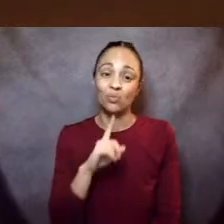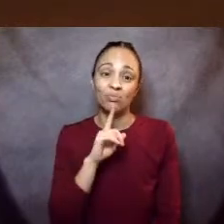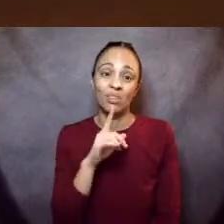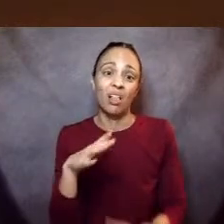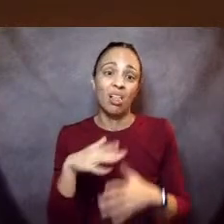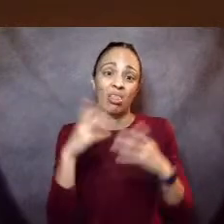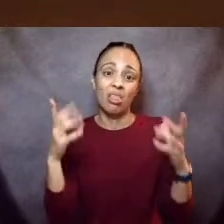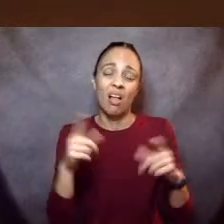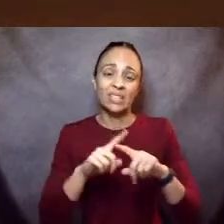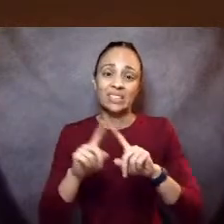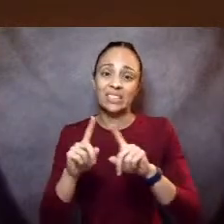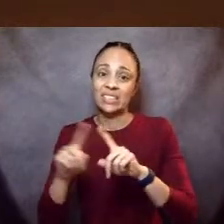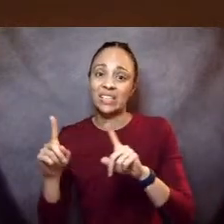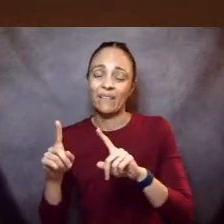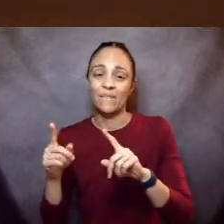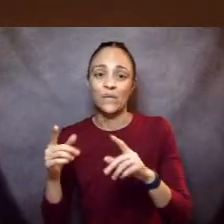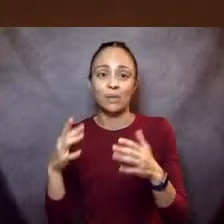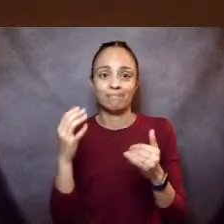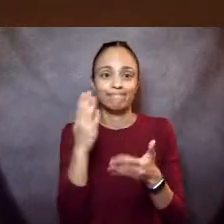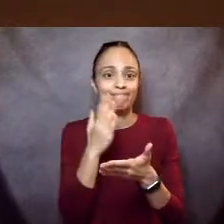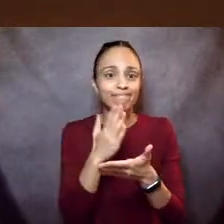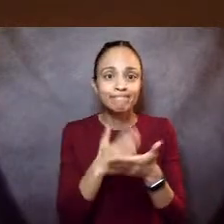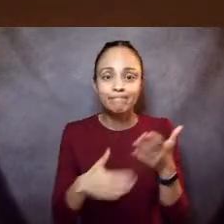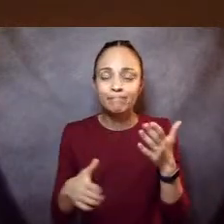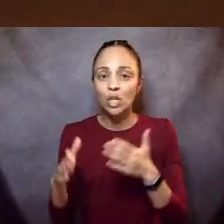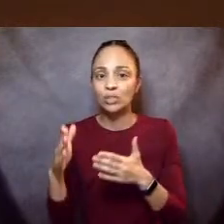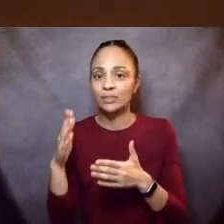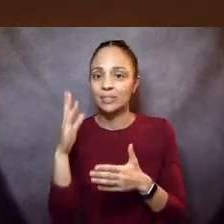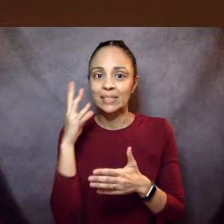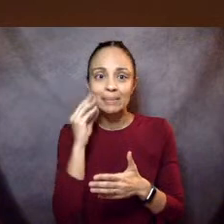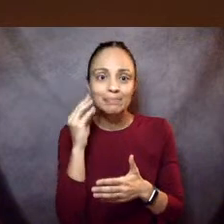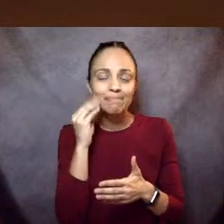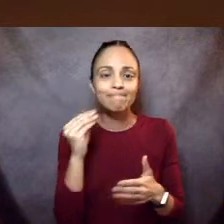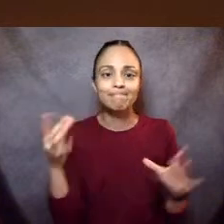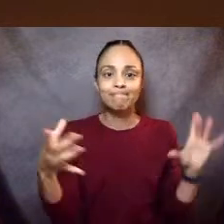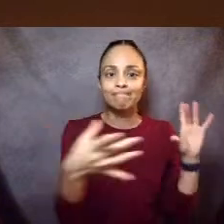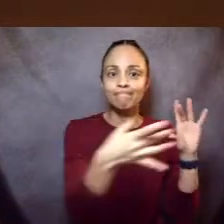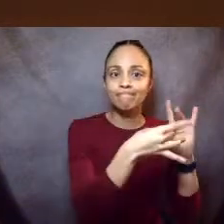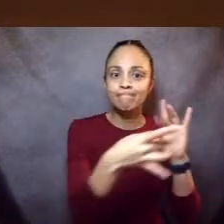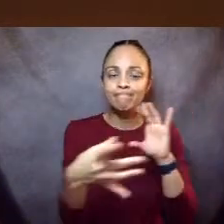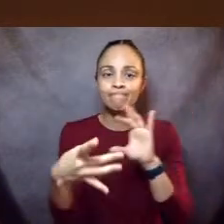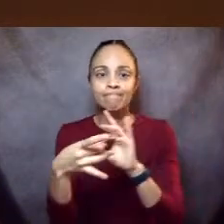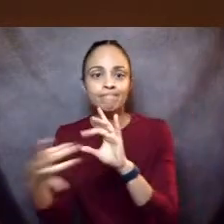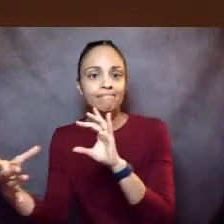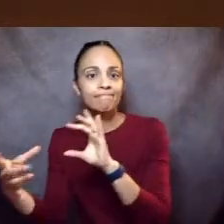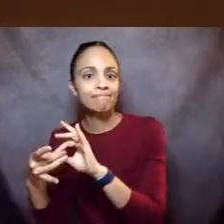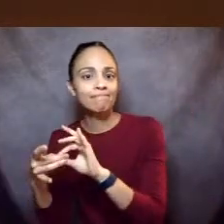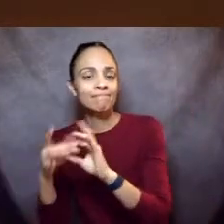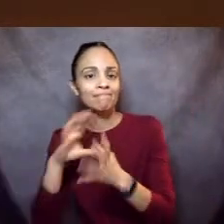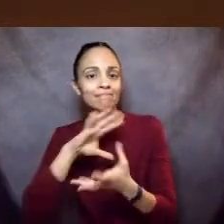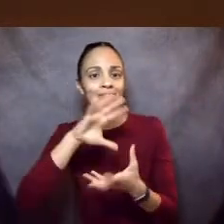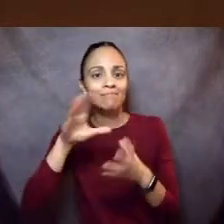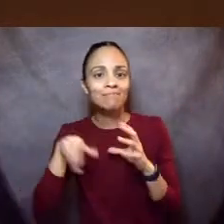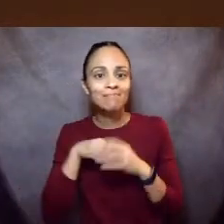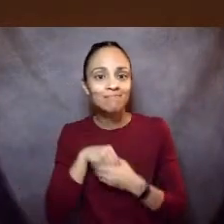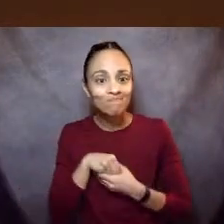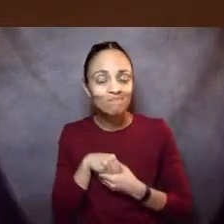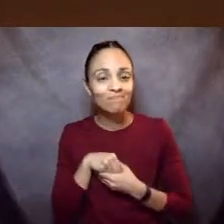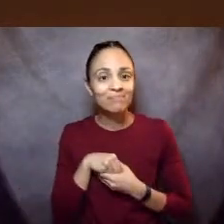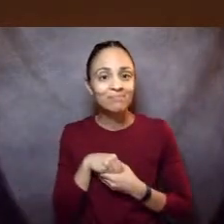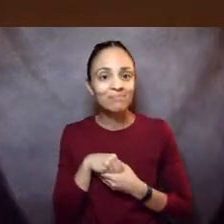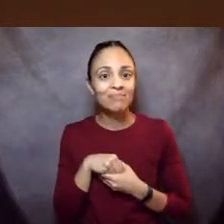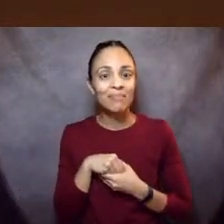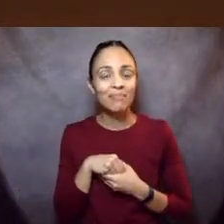that, especially since COVID, that I like to hold in my heart every